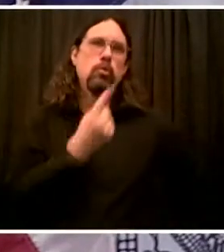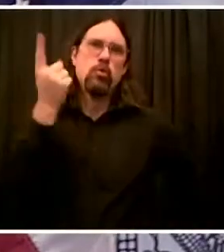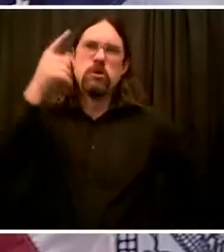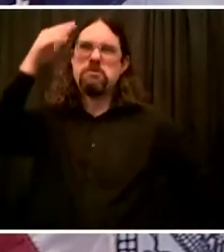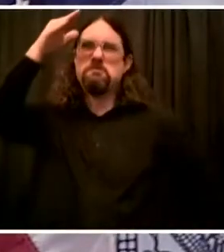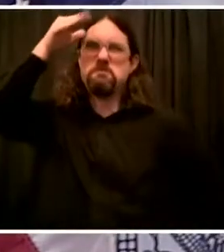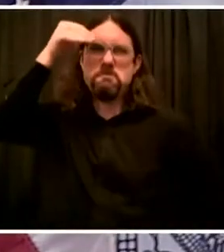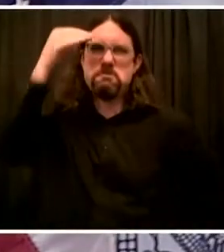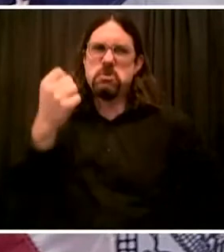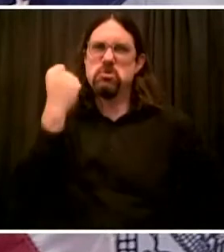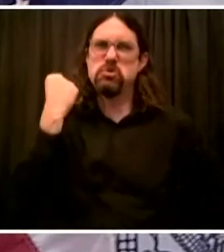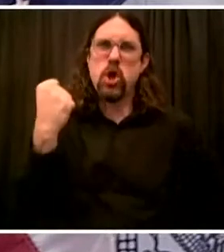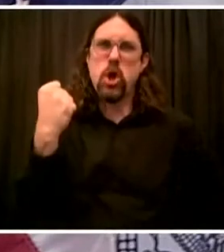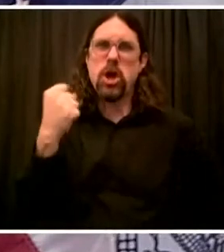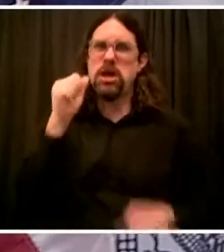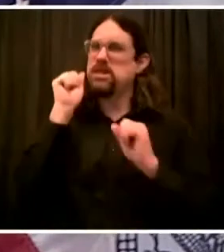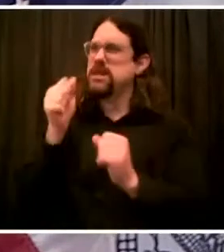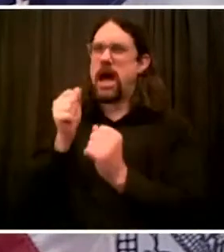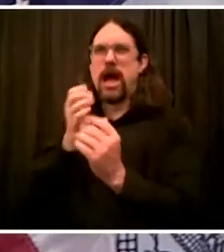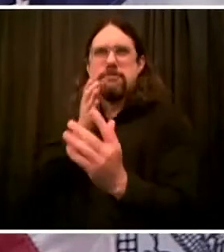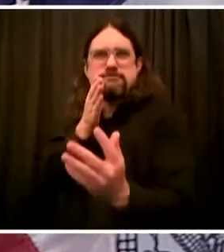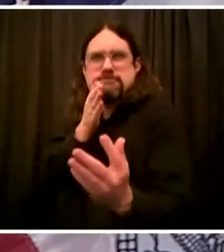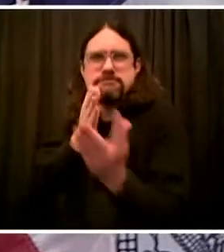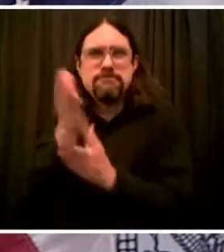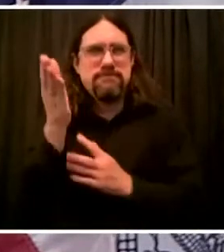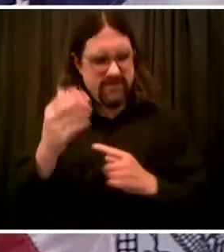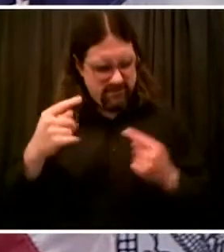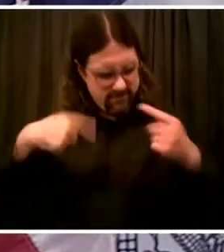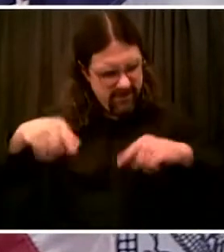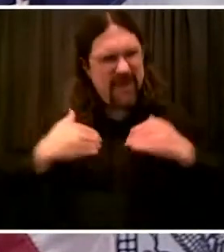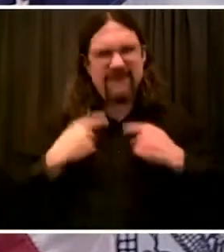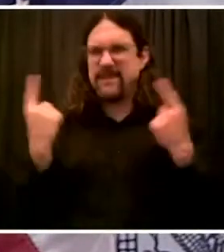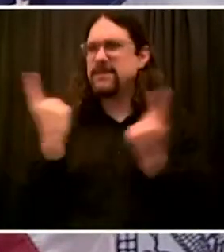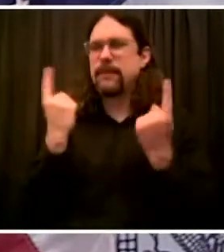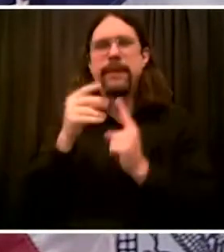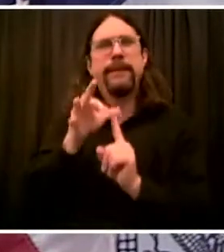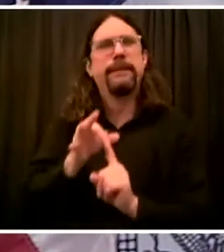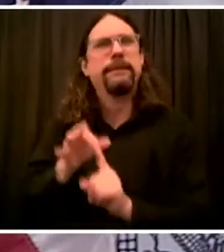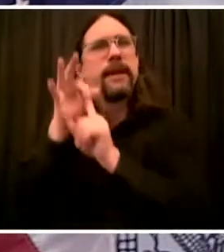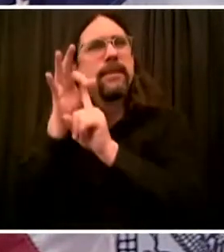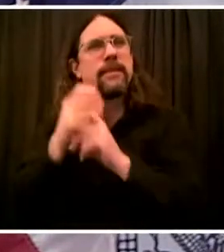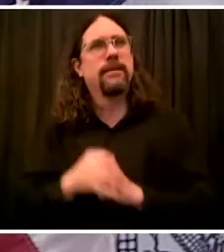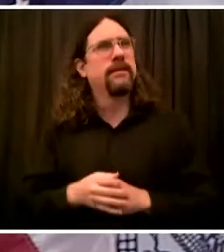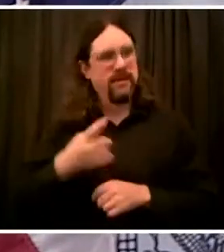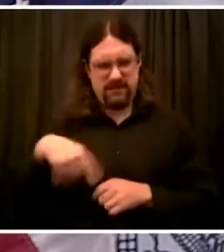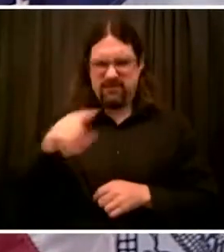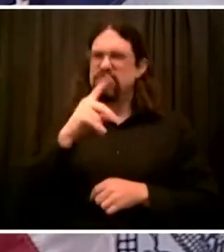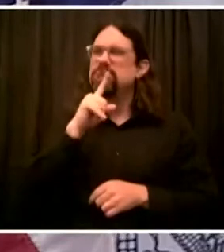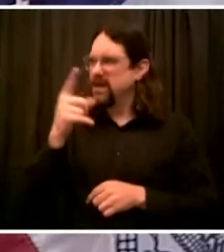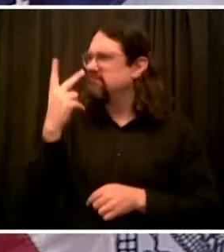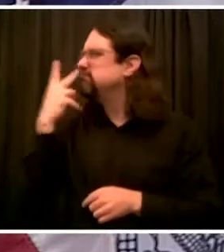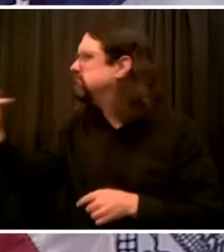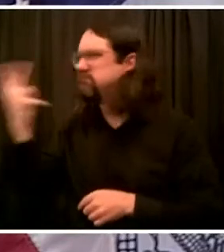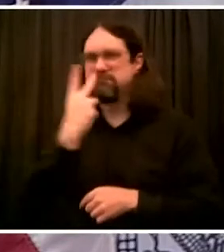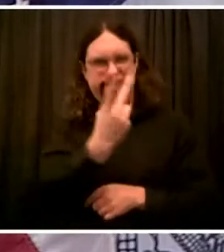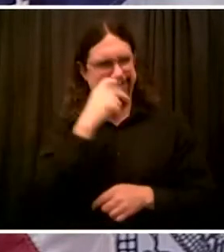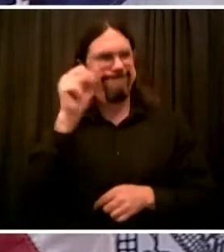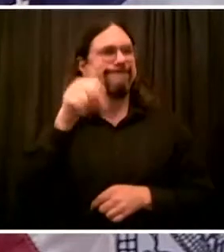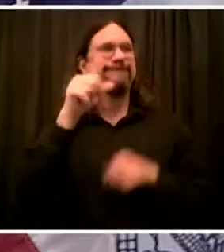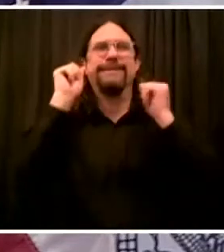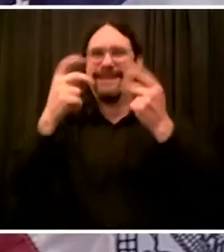much stronger than is ever realized, because each time, and you've seen it in recent days, you may have seen different people